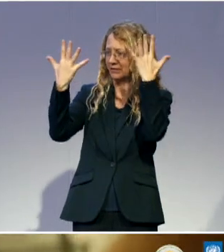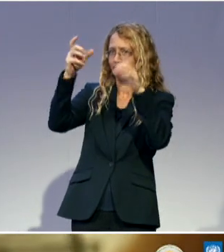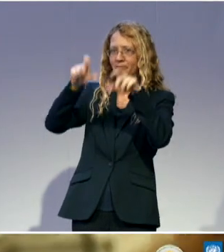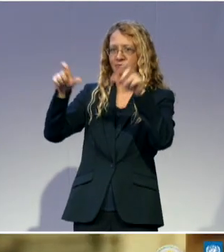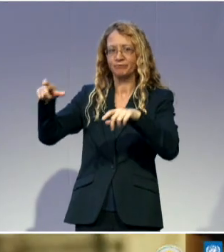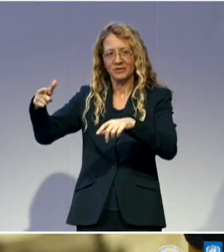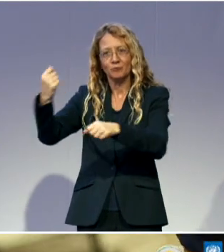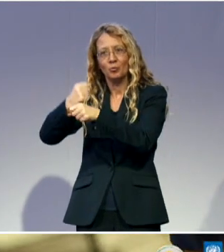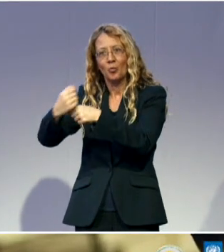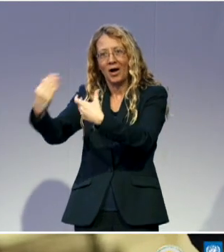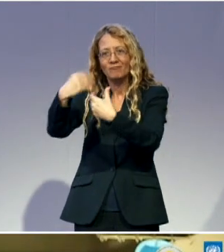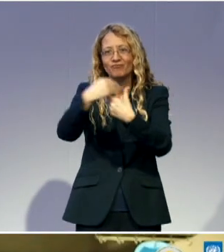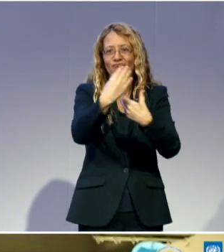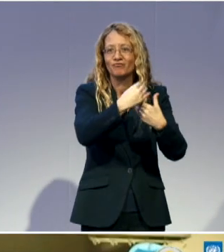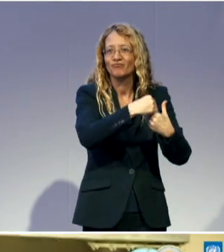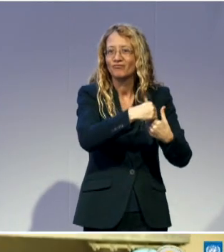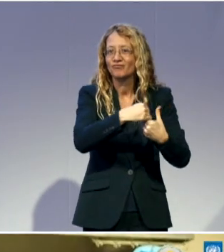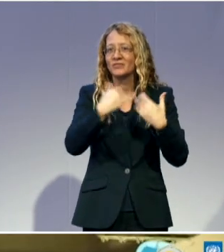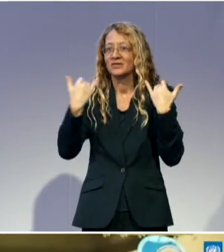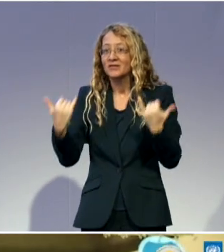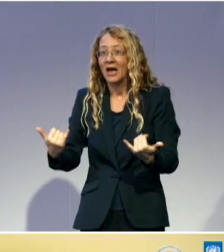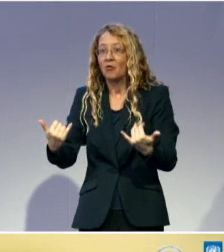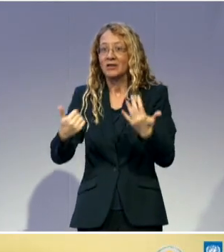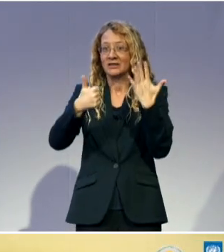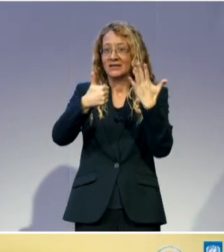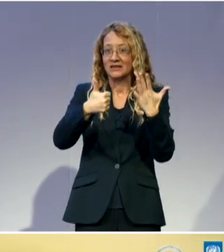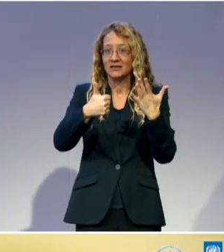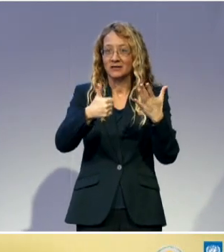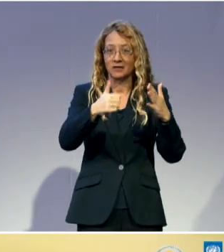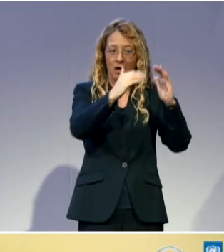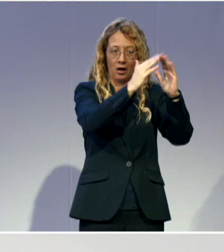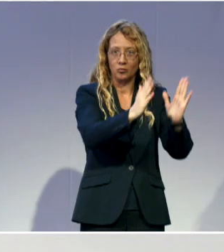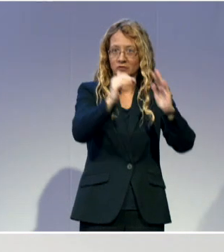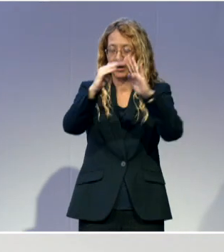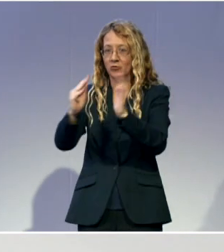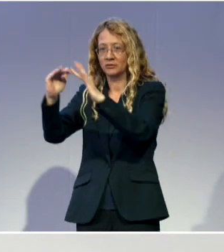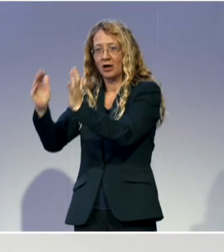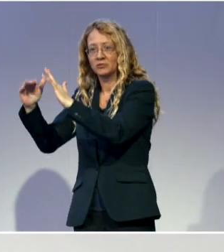homes, 2 cafes, and 20 employed beneficiaries.